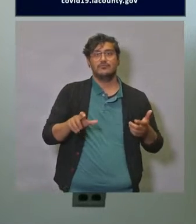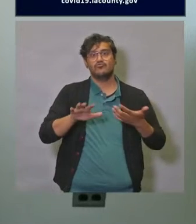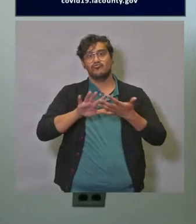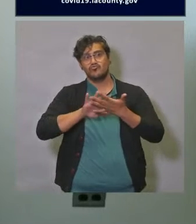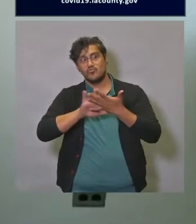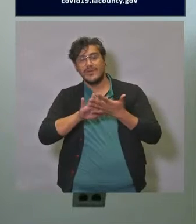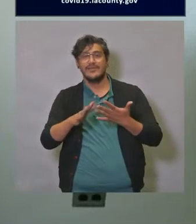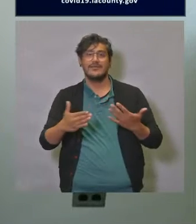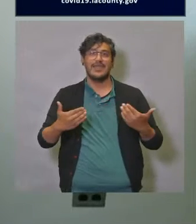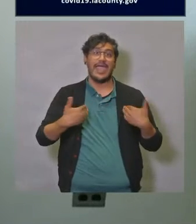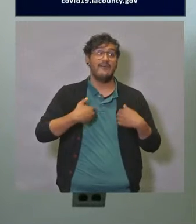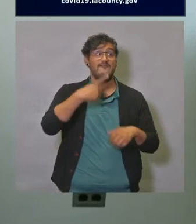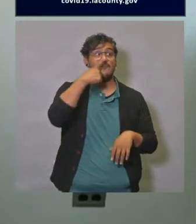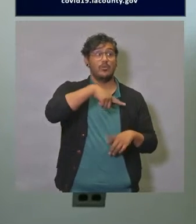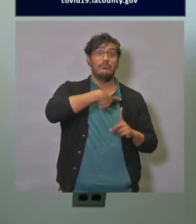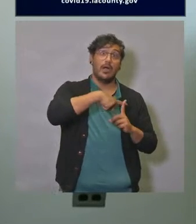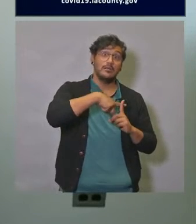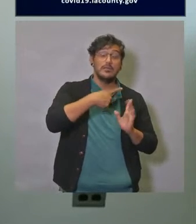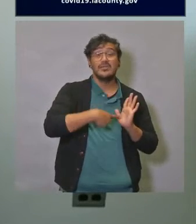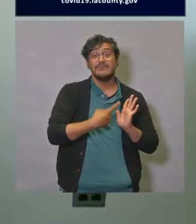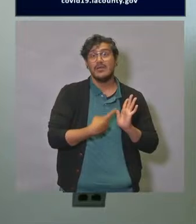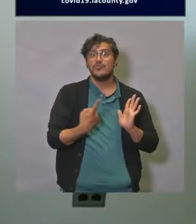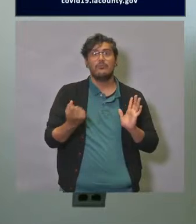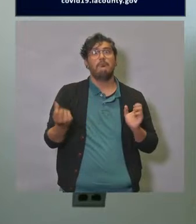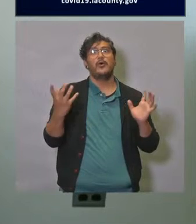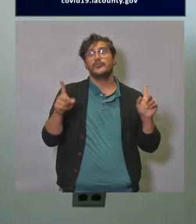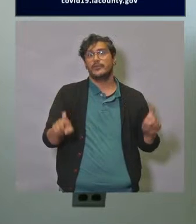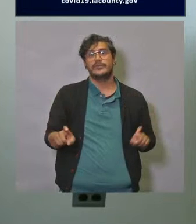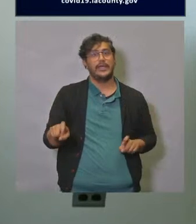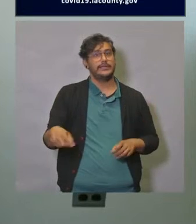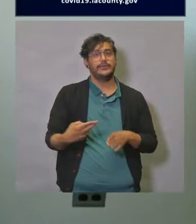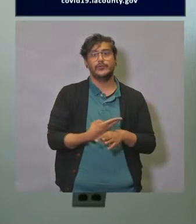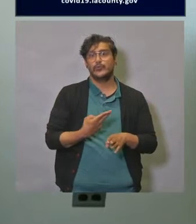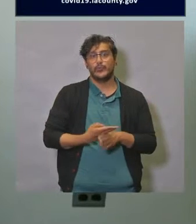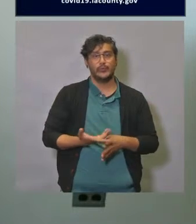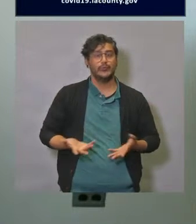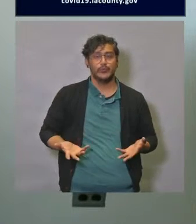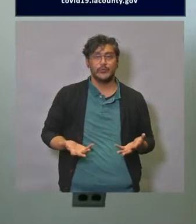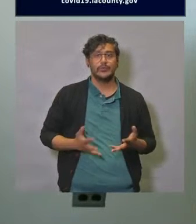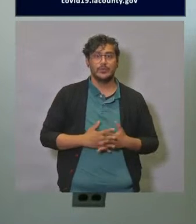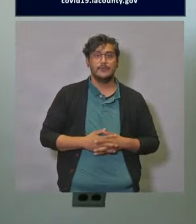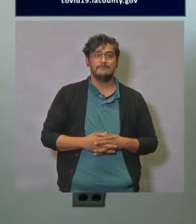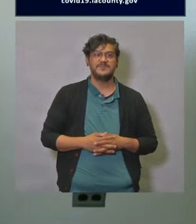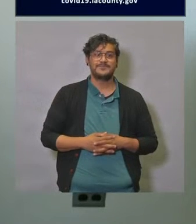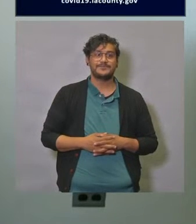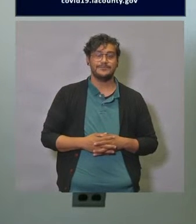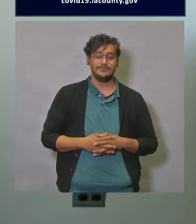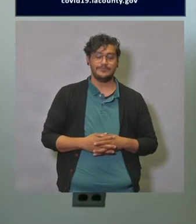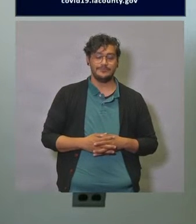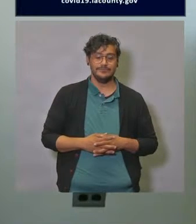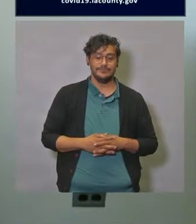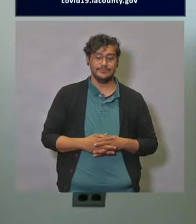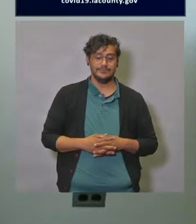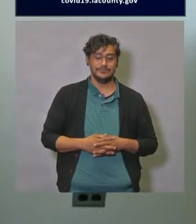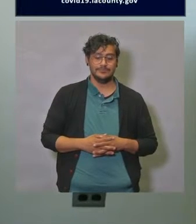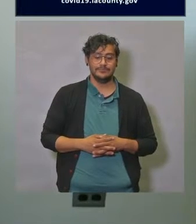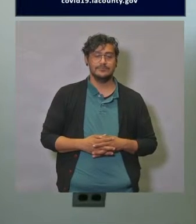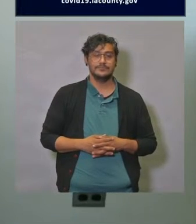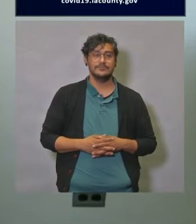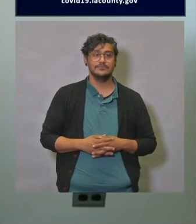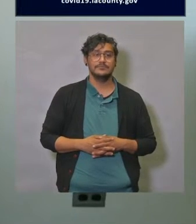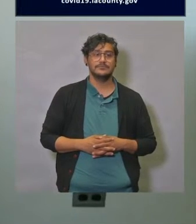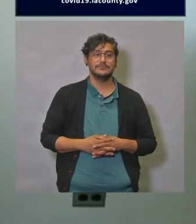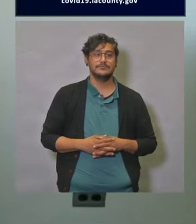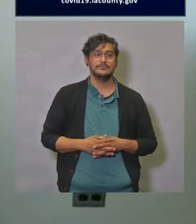issue of false positives. So it's really multiple tests that you'd have to use with people fully vaccinated. In all of the